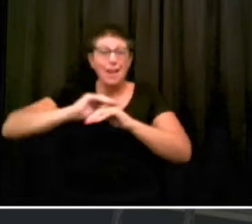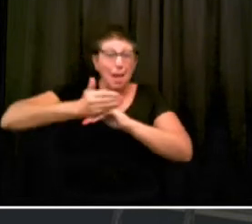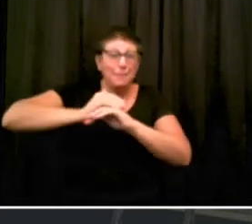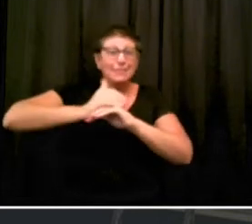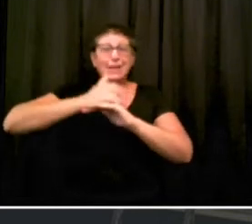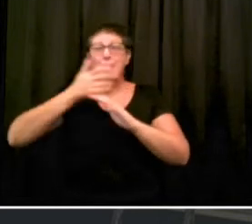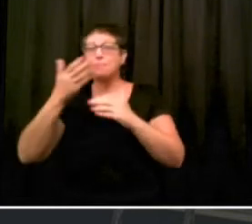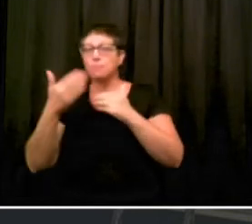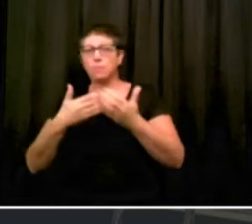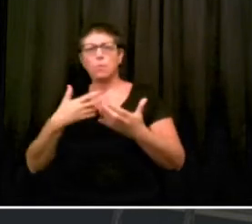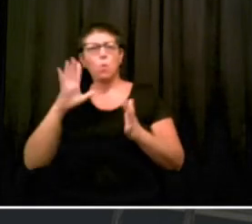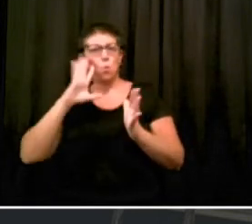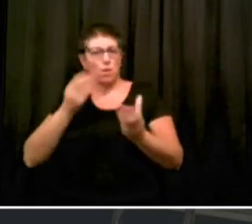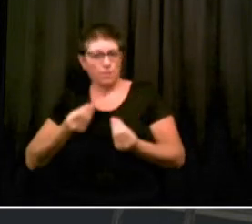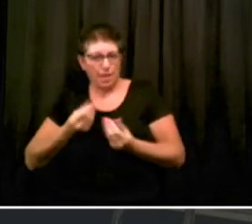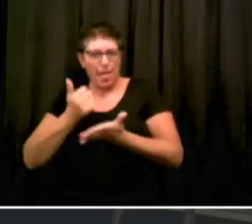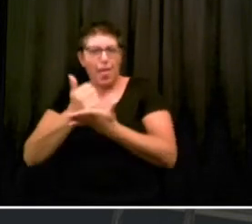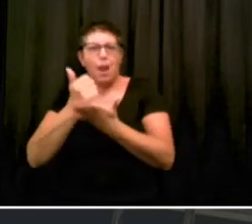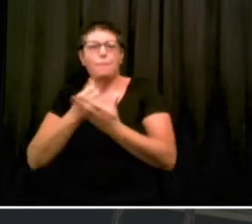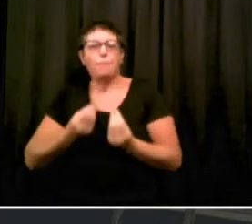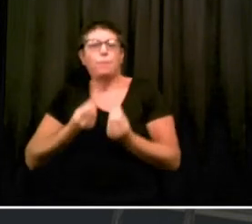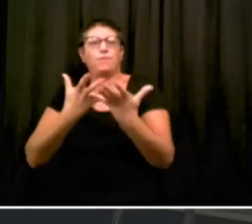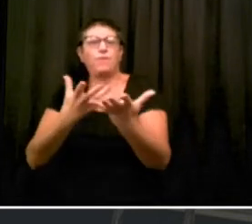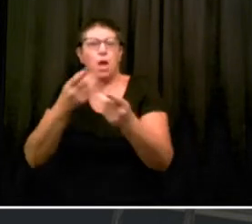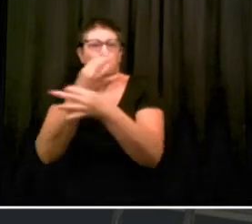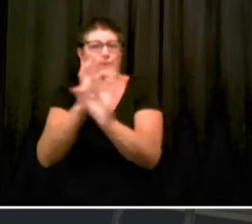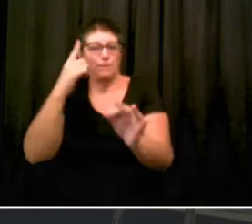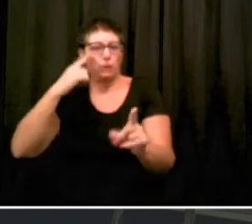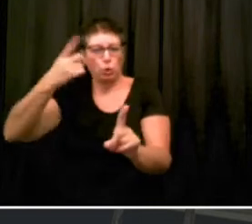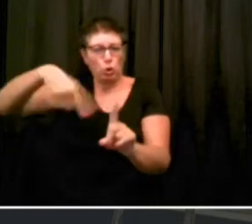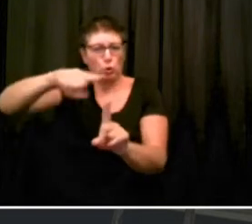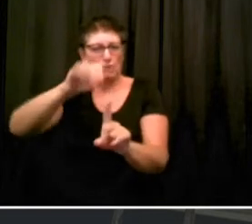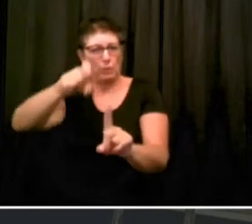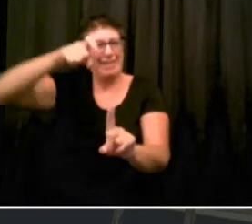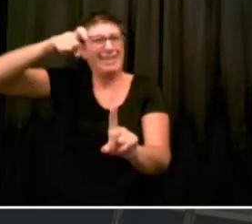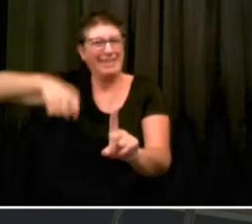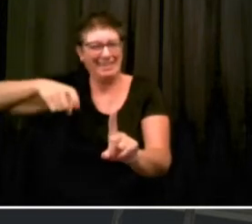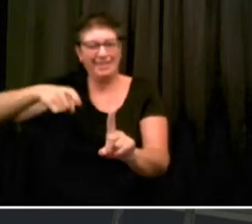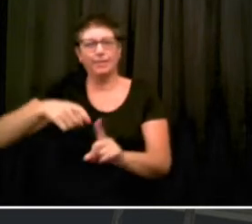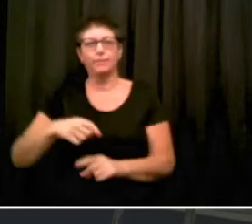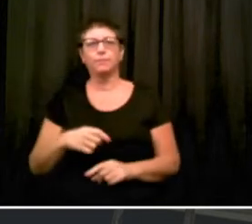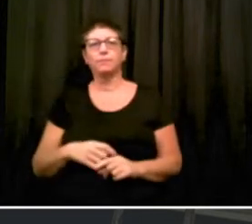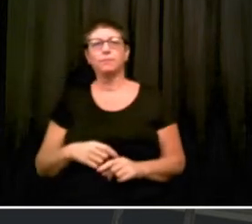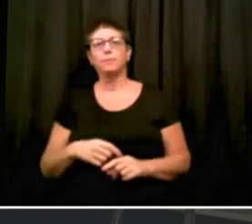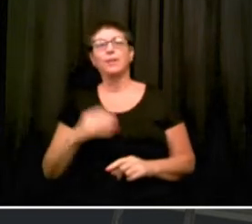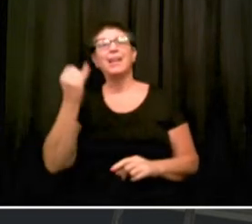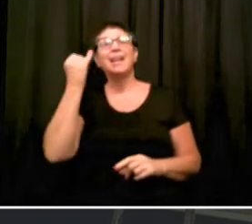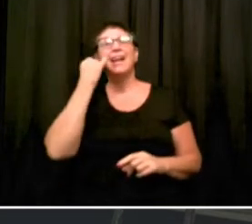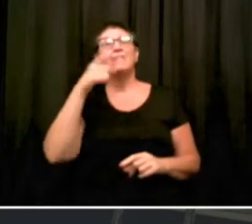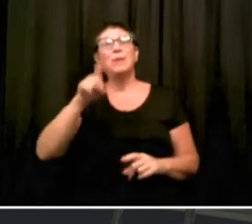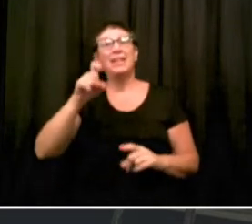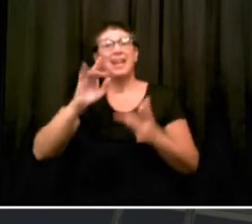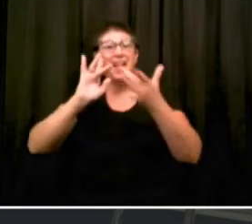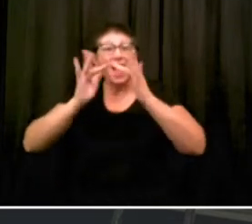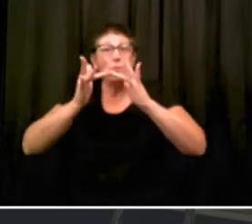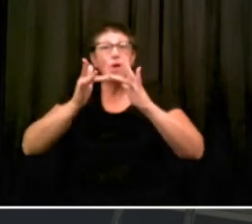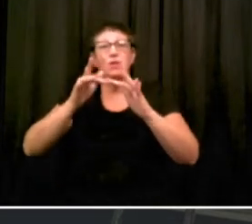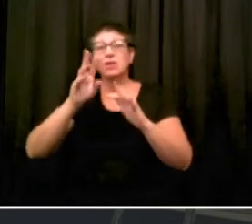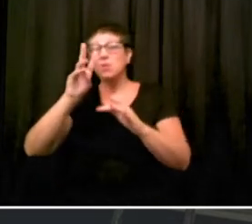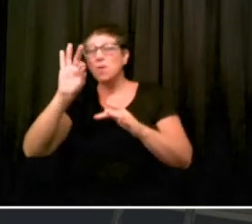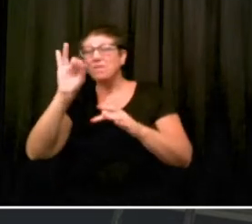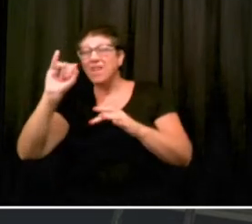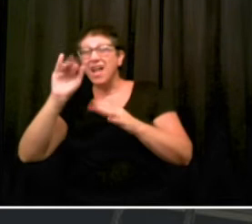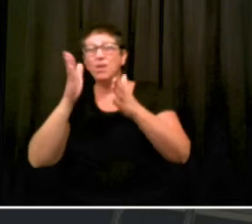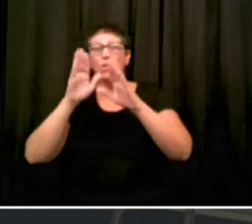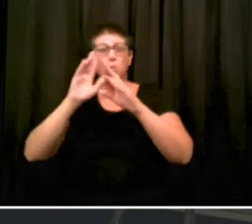remote format, we want to make sure that every child who needs technology gets it, who needs internet service gets it. So far in the New York City Public Schools,